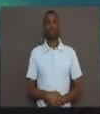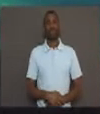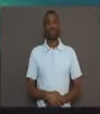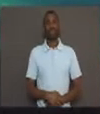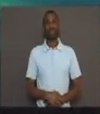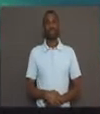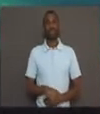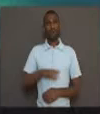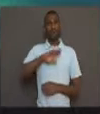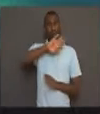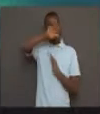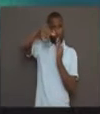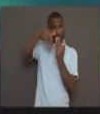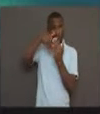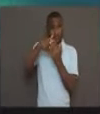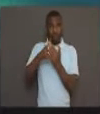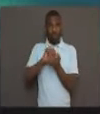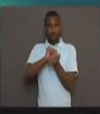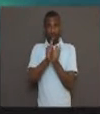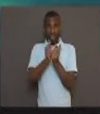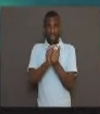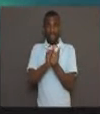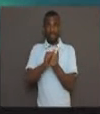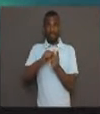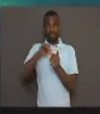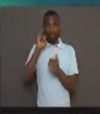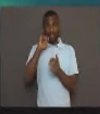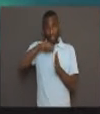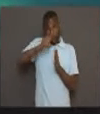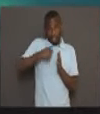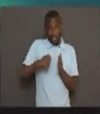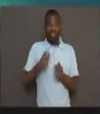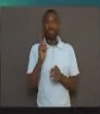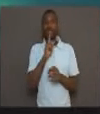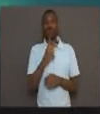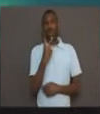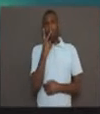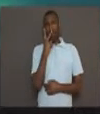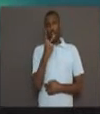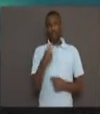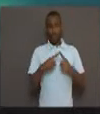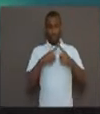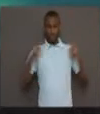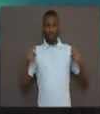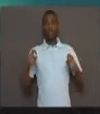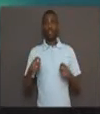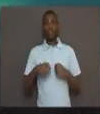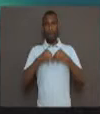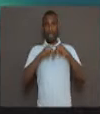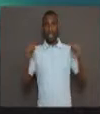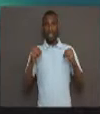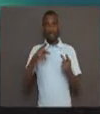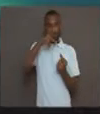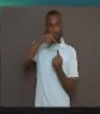All alternating current generators require two opposing magnetic poles